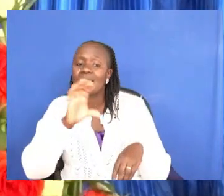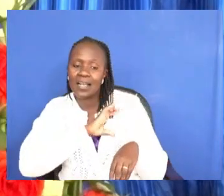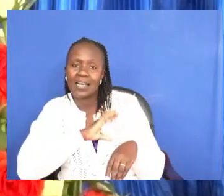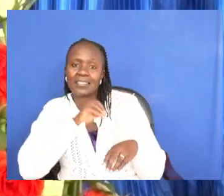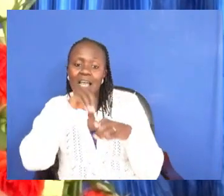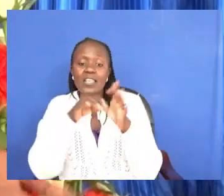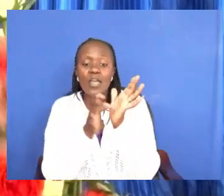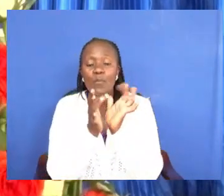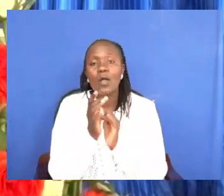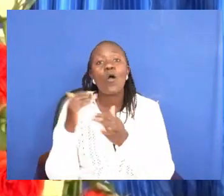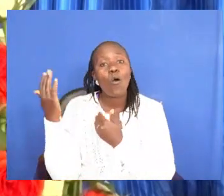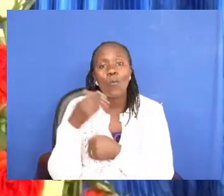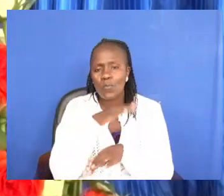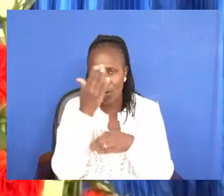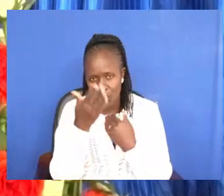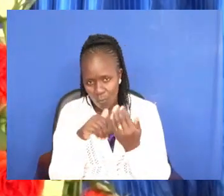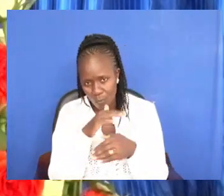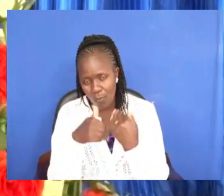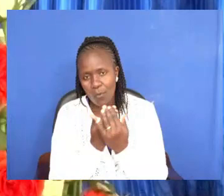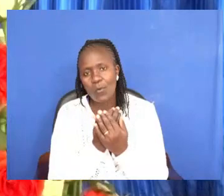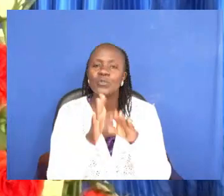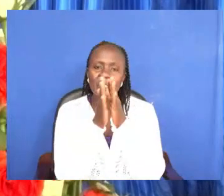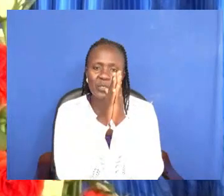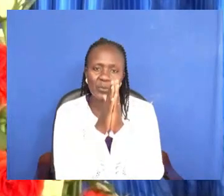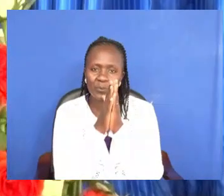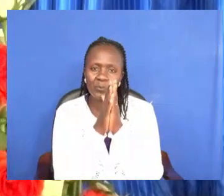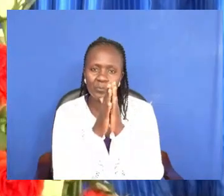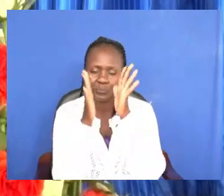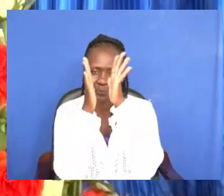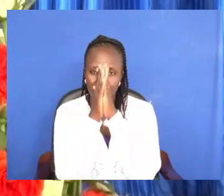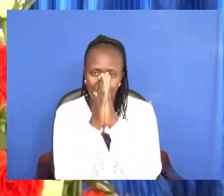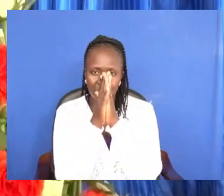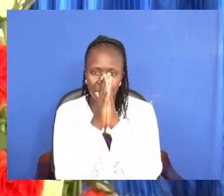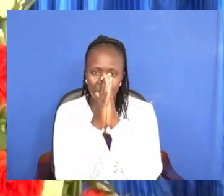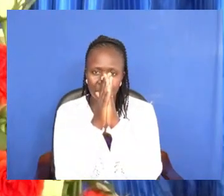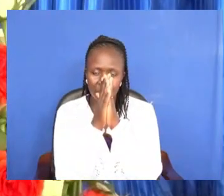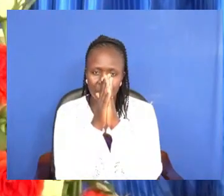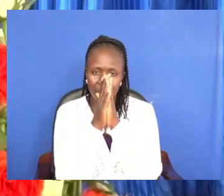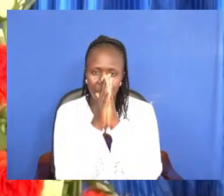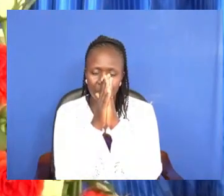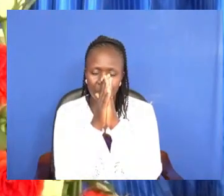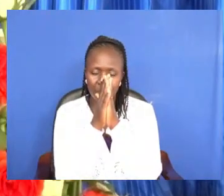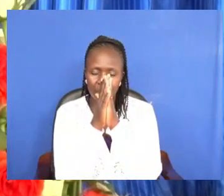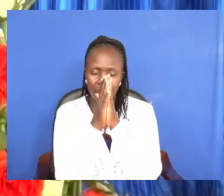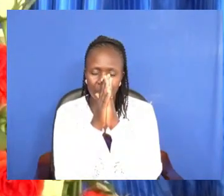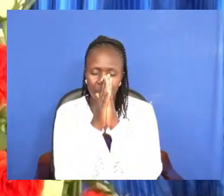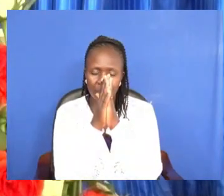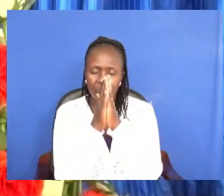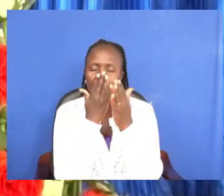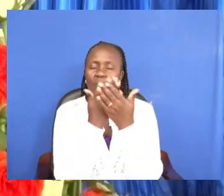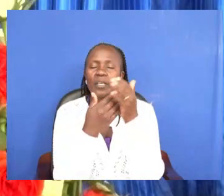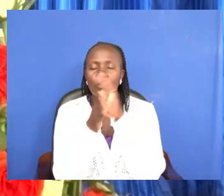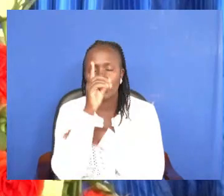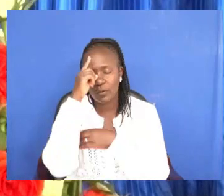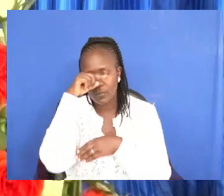in the Bible, and I hope you're all going to tune in. I want us to pray, and then we'll say goodbye. Let us pray. Thank